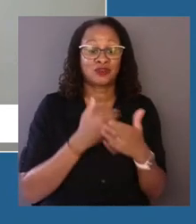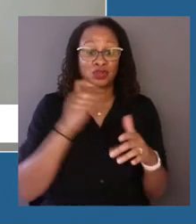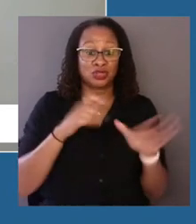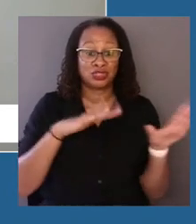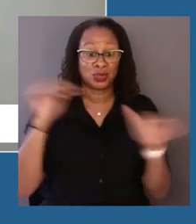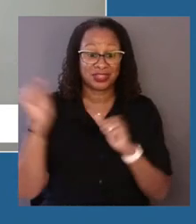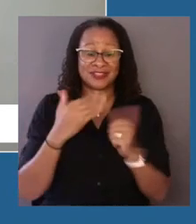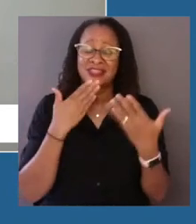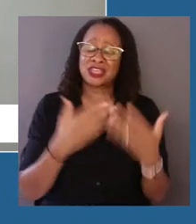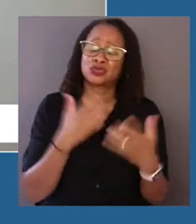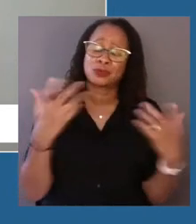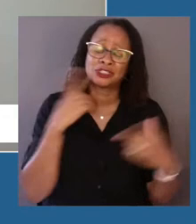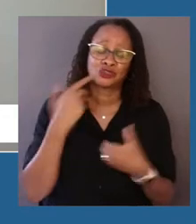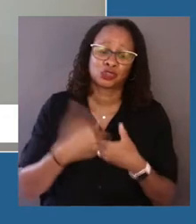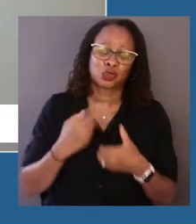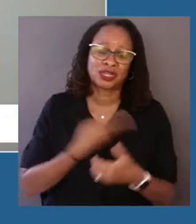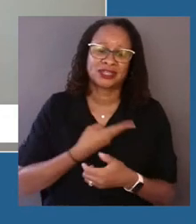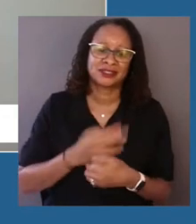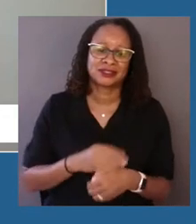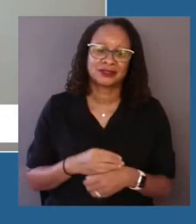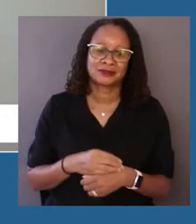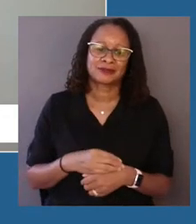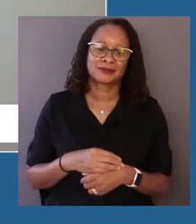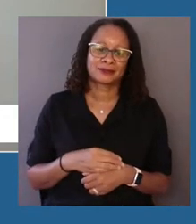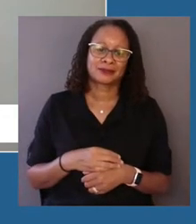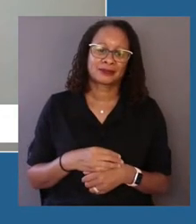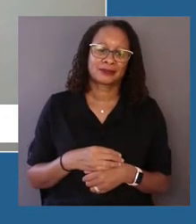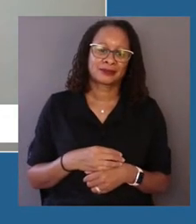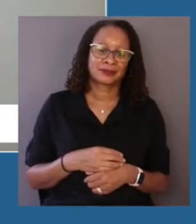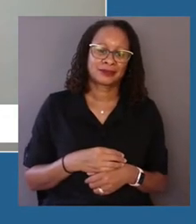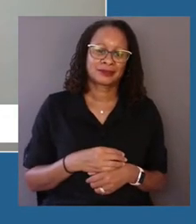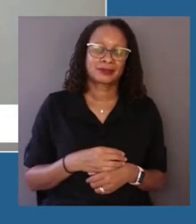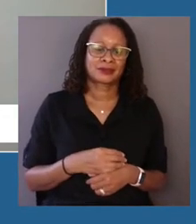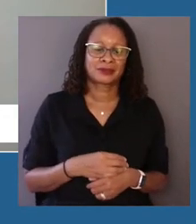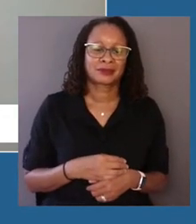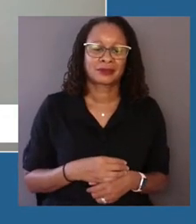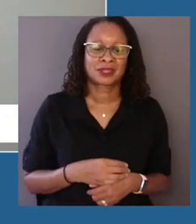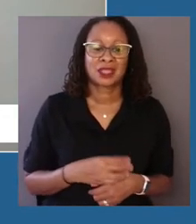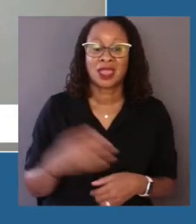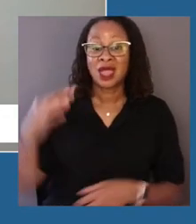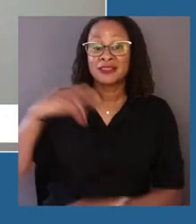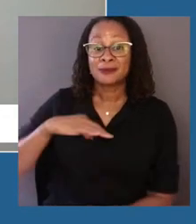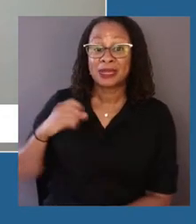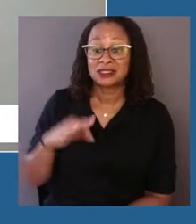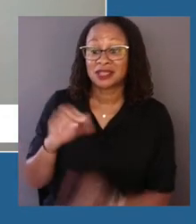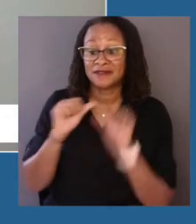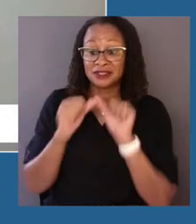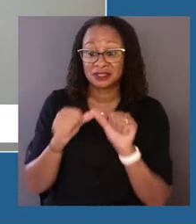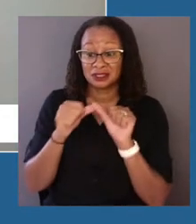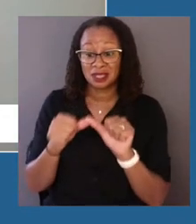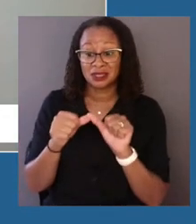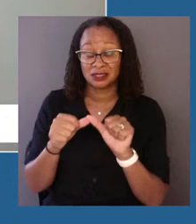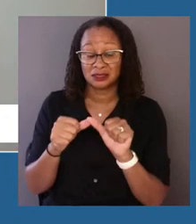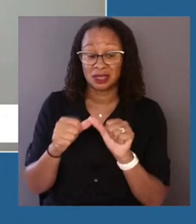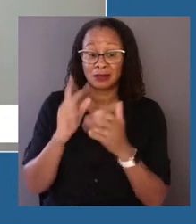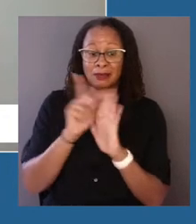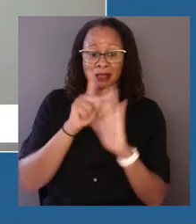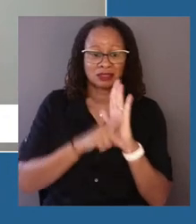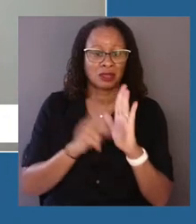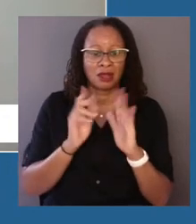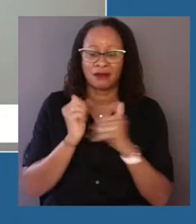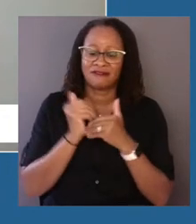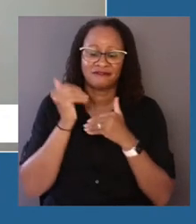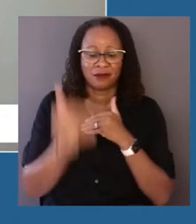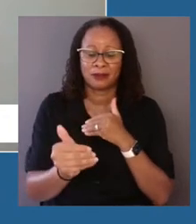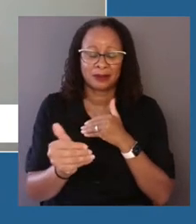you so much for joining us. That would be wonderful. No, of course. Look, the benefits of sustainability policies go far beyond